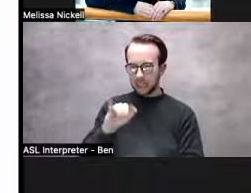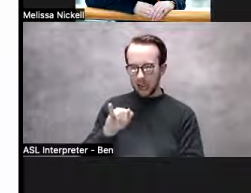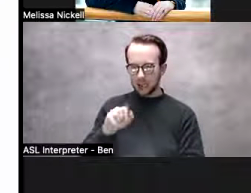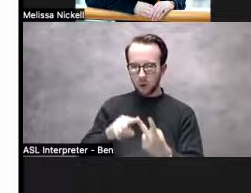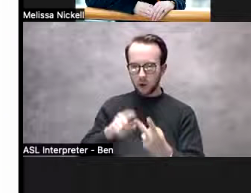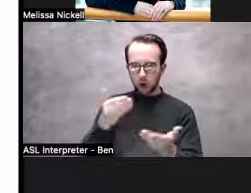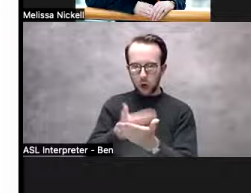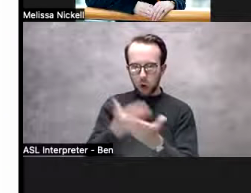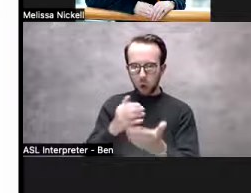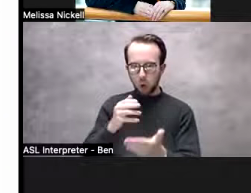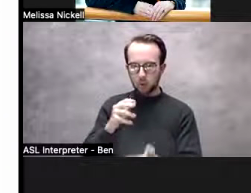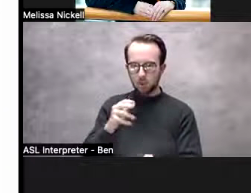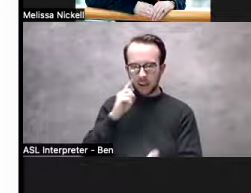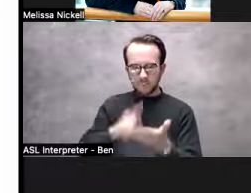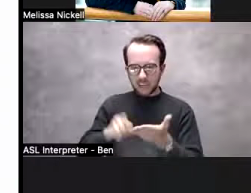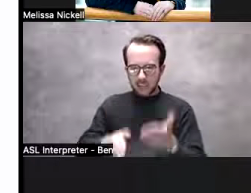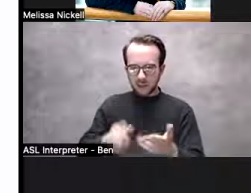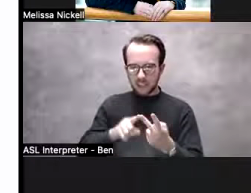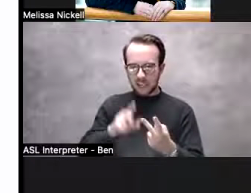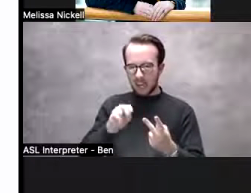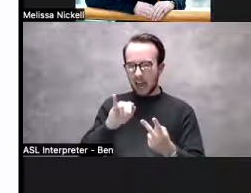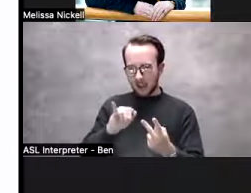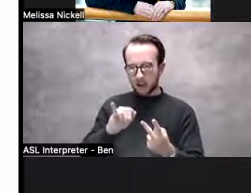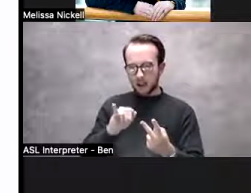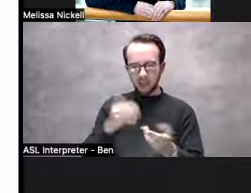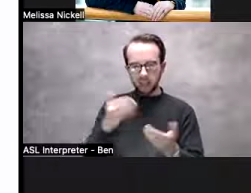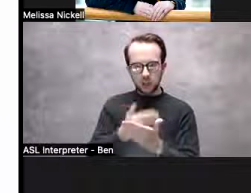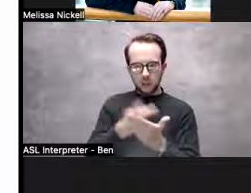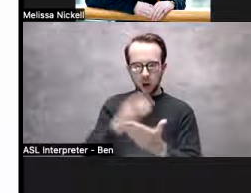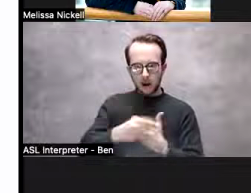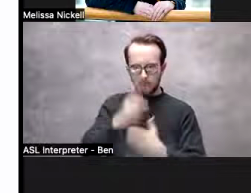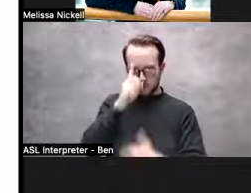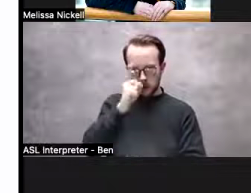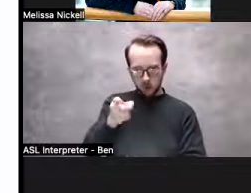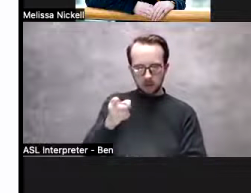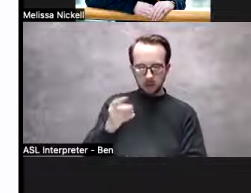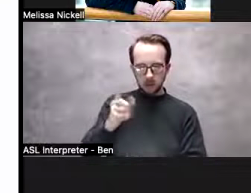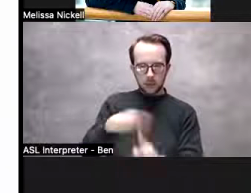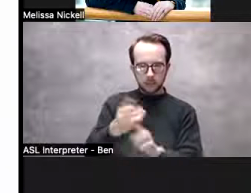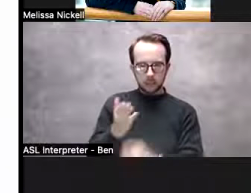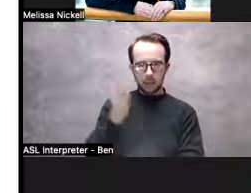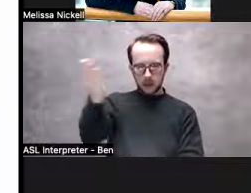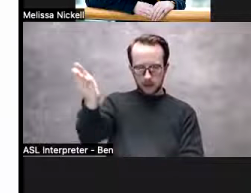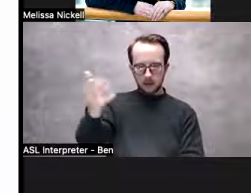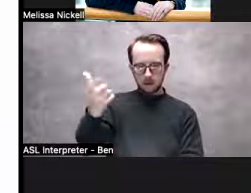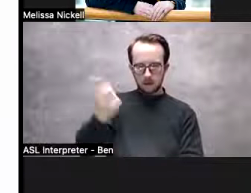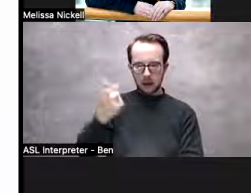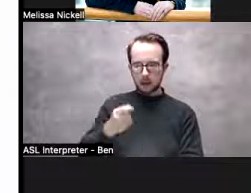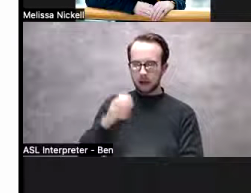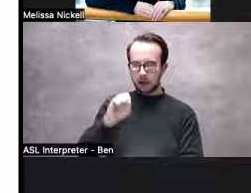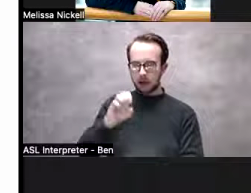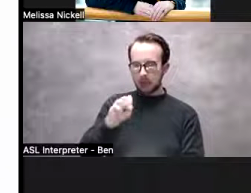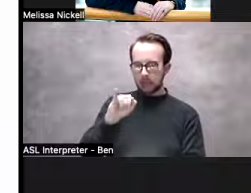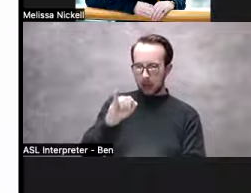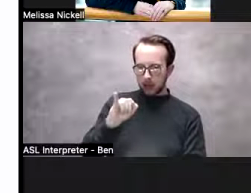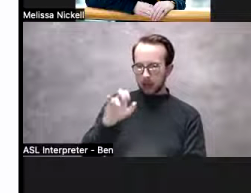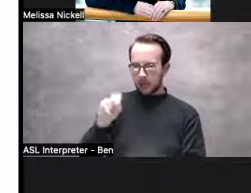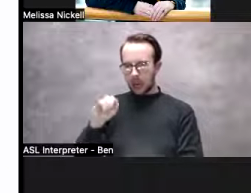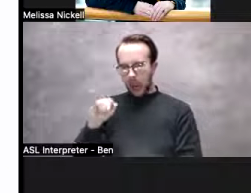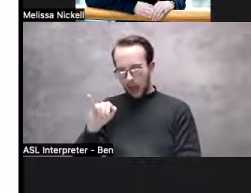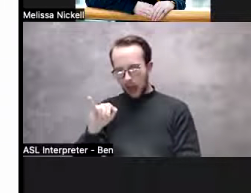that grant applicants can have when they're submitting their grant. So this ESI or NI or new